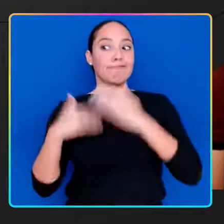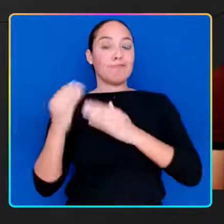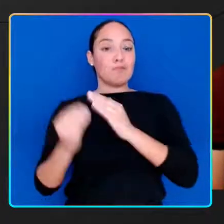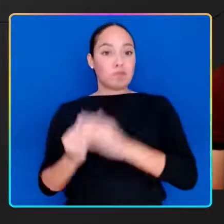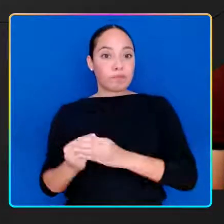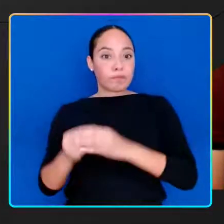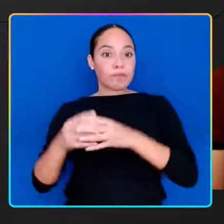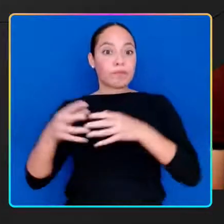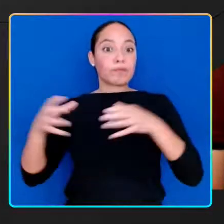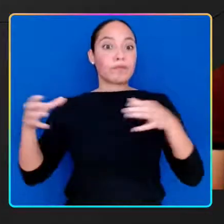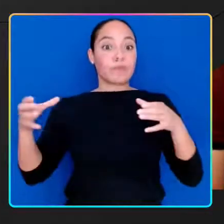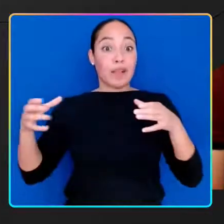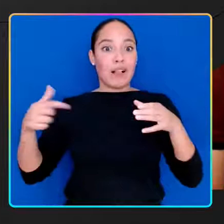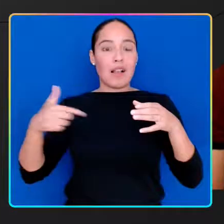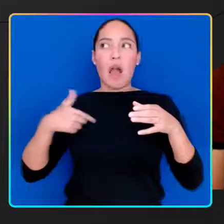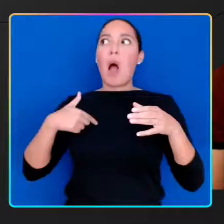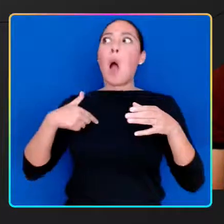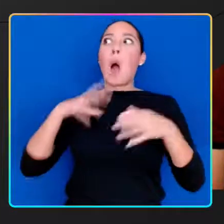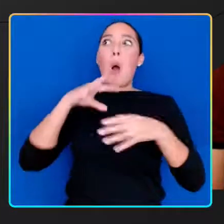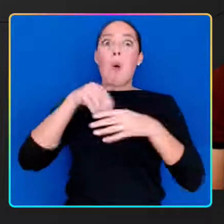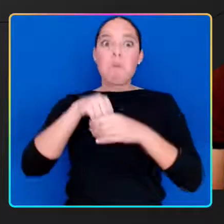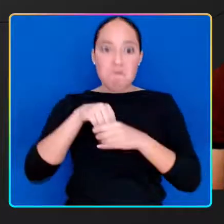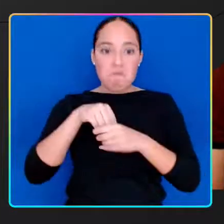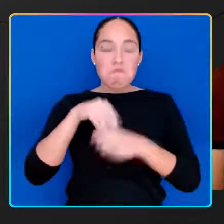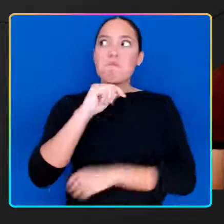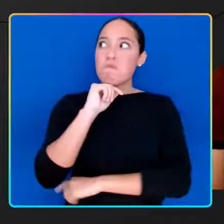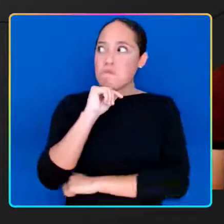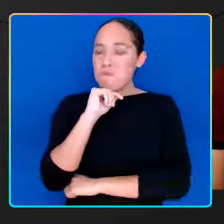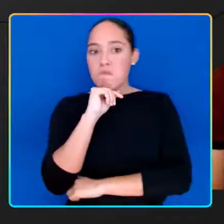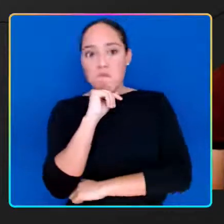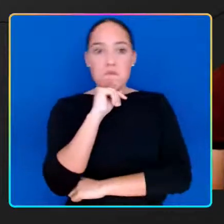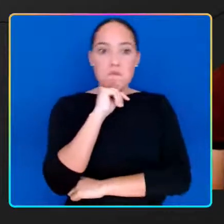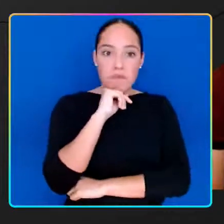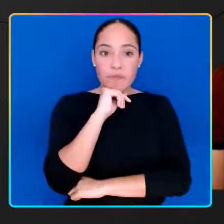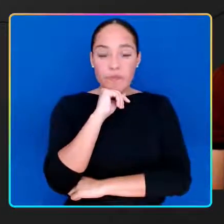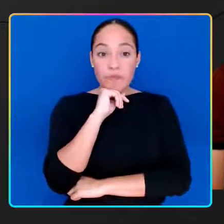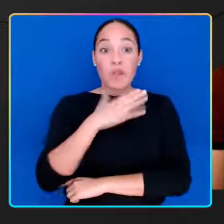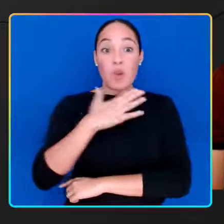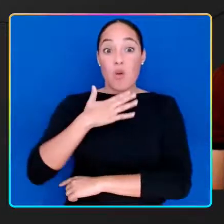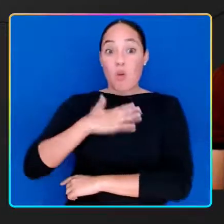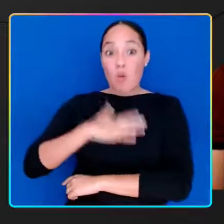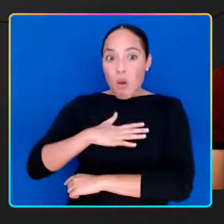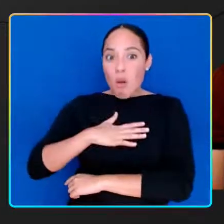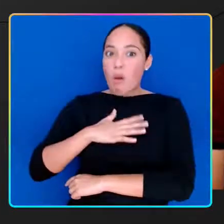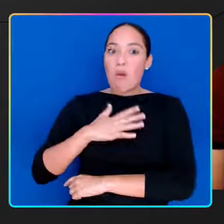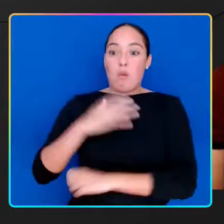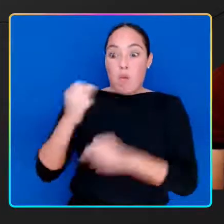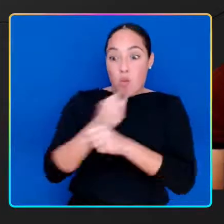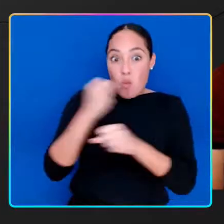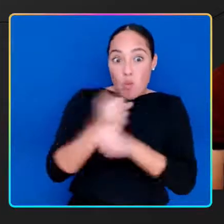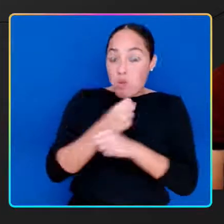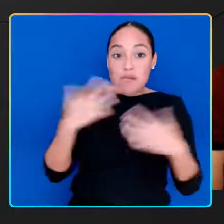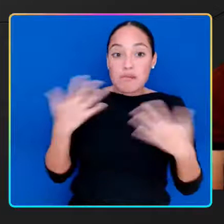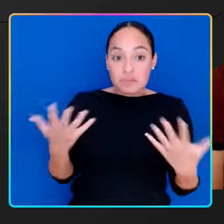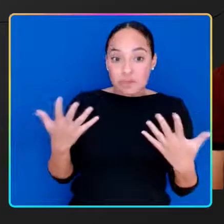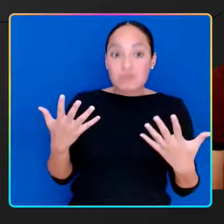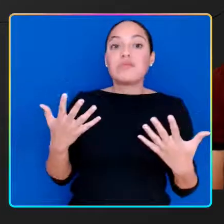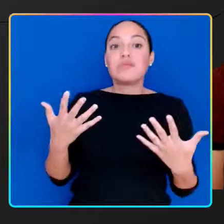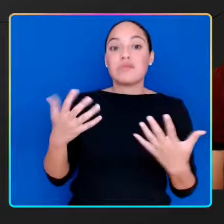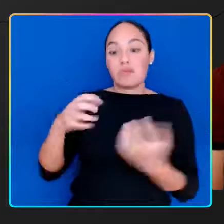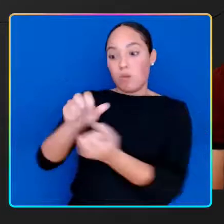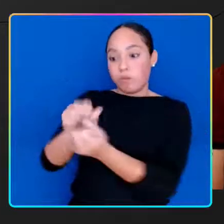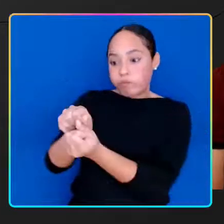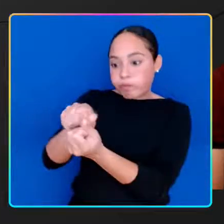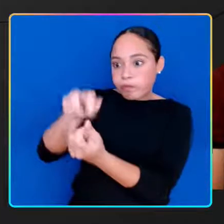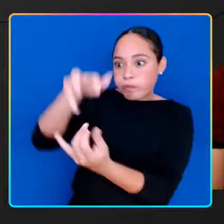VR, trying to introduce full body avatar with hands interaction in VR worlds.